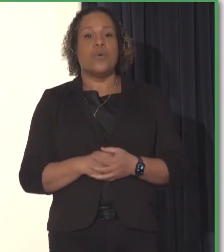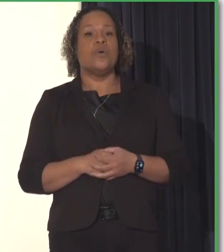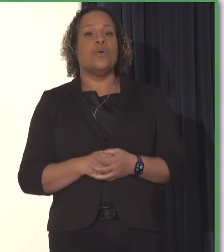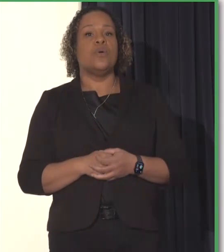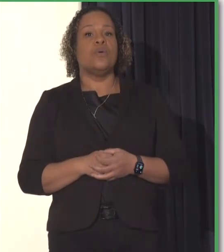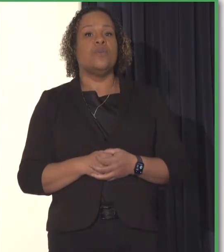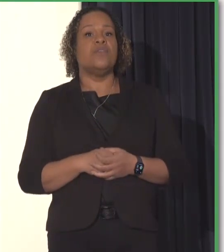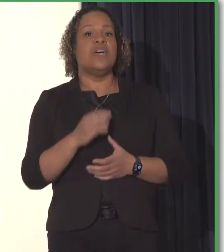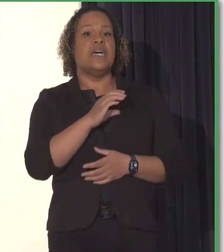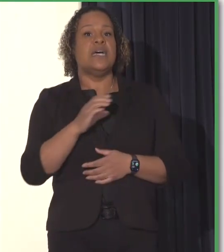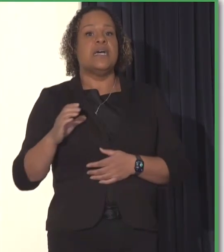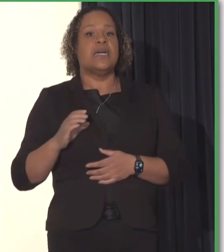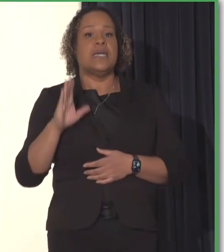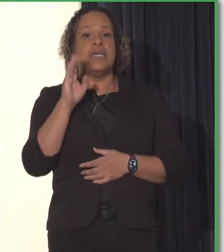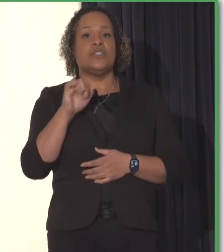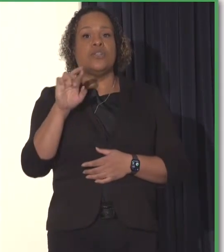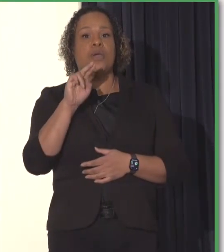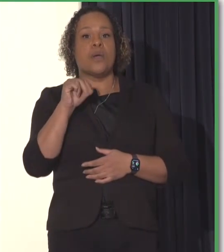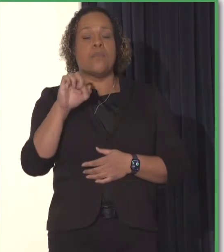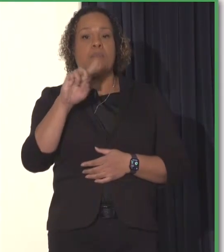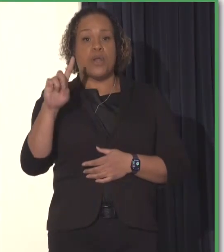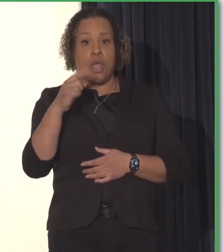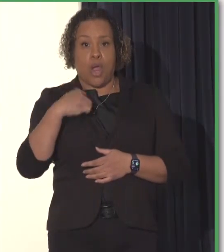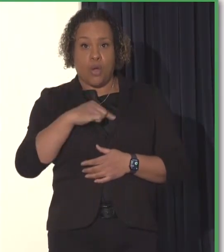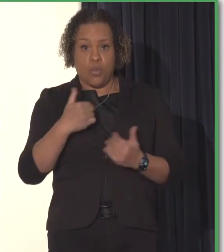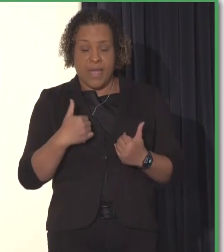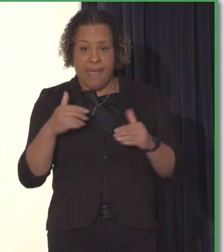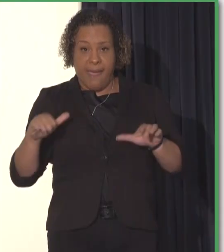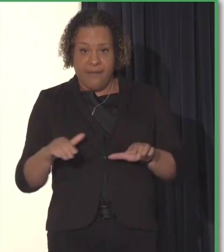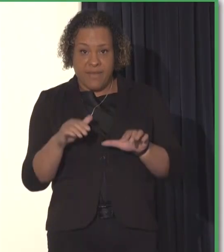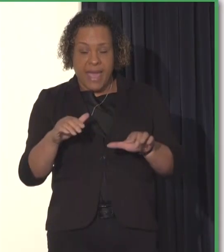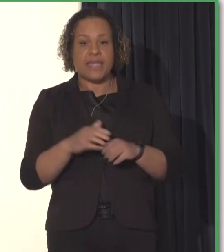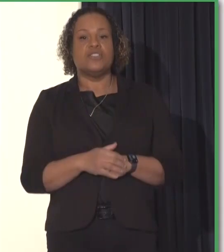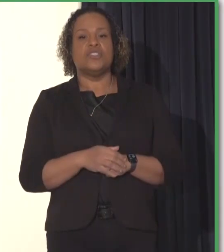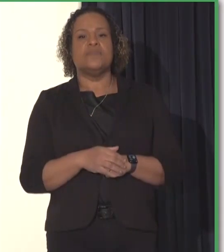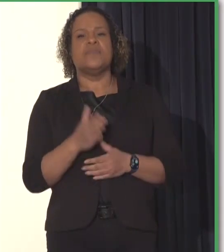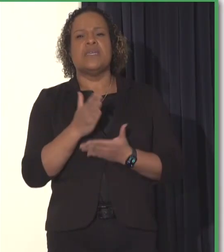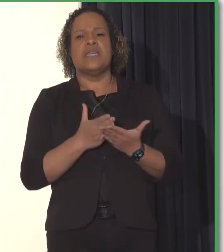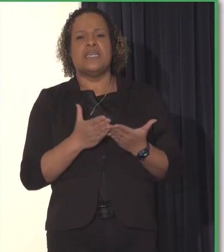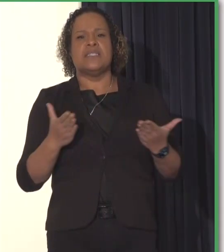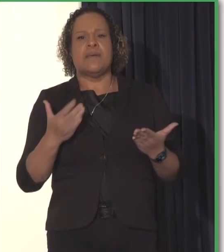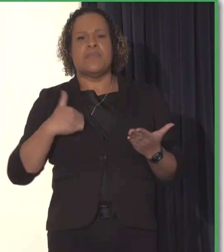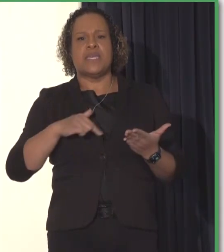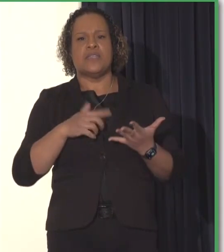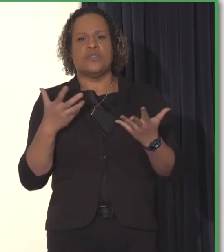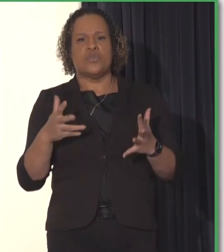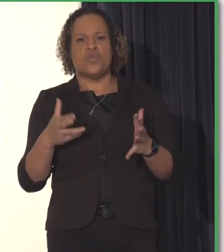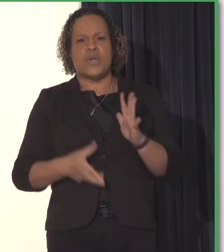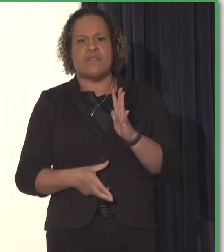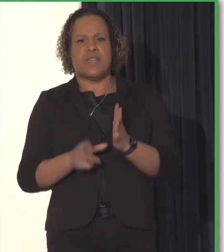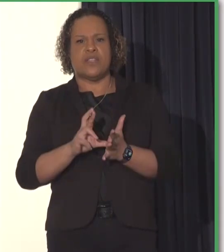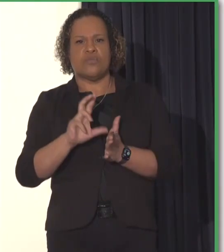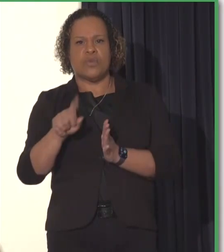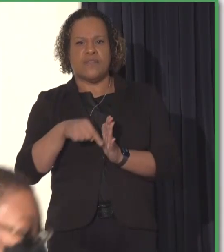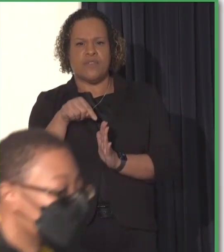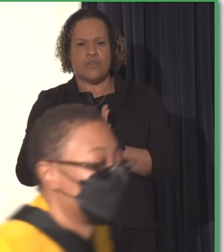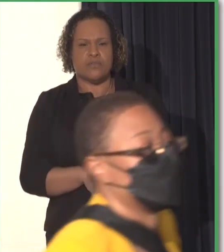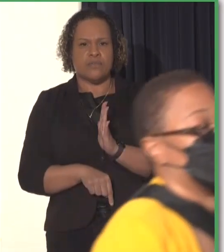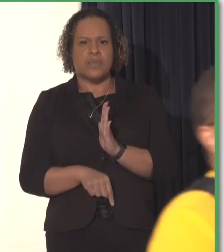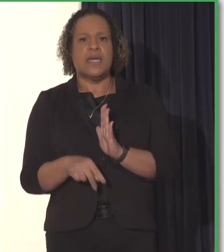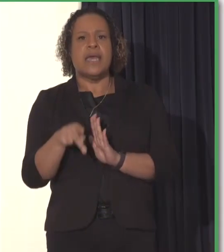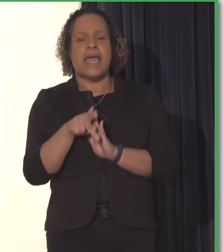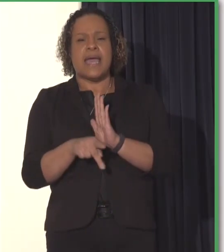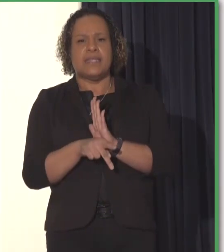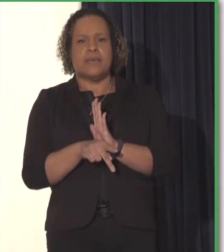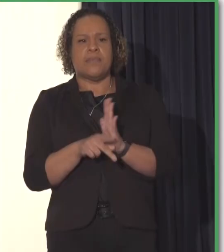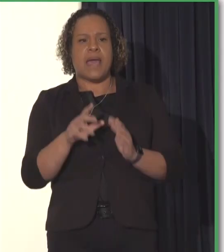Bernard, you have some action? A couple of items that we've reviewed in depth at the policy committee meeting,